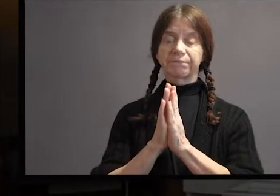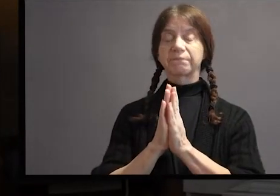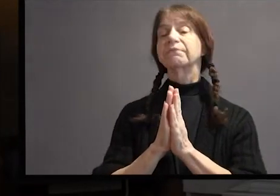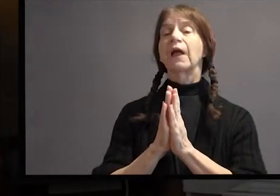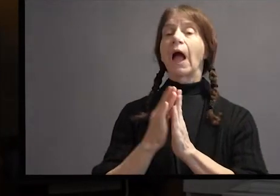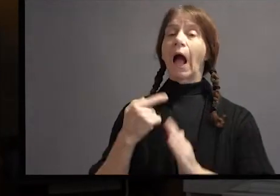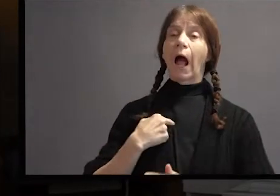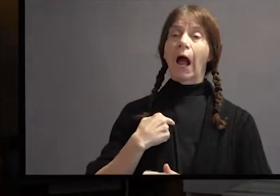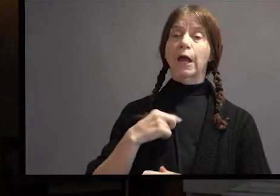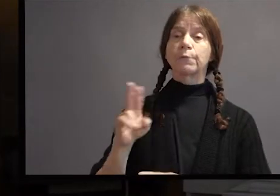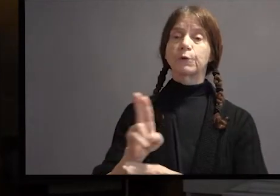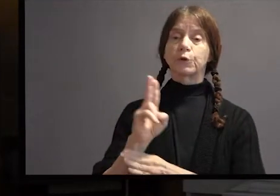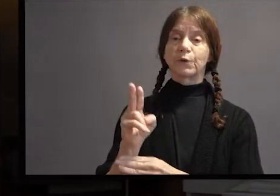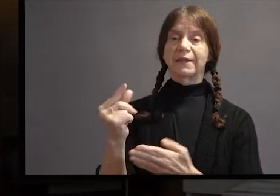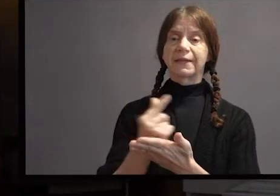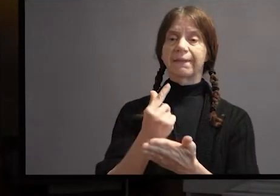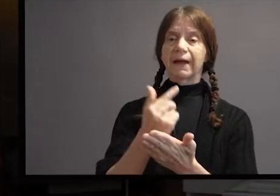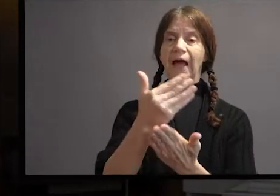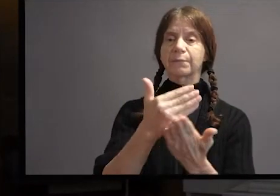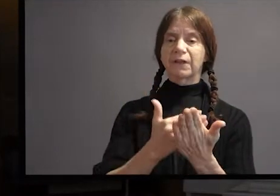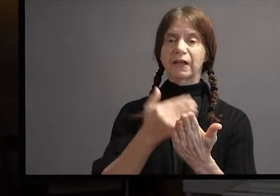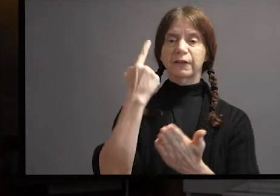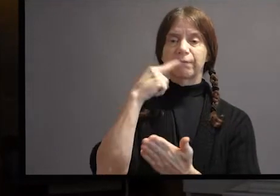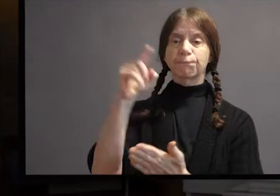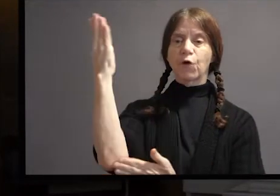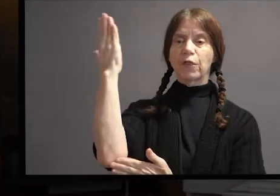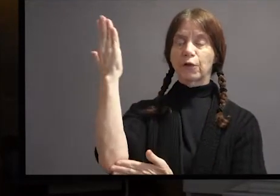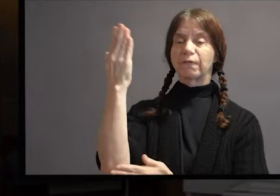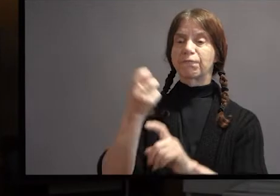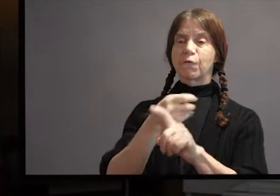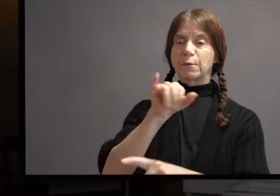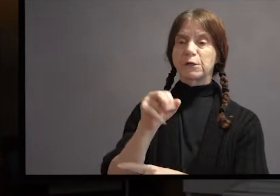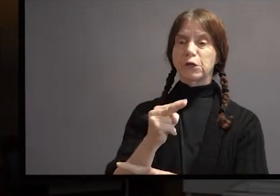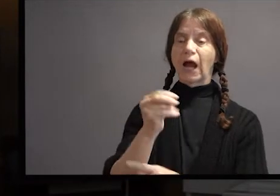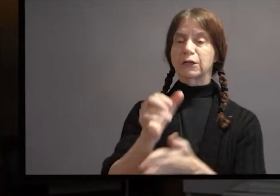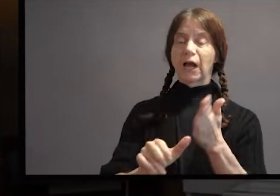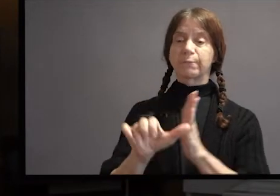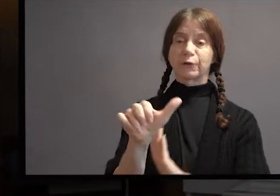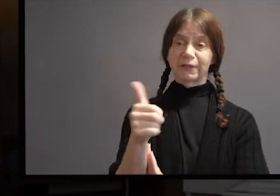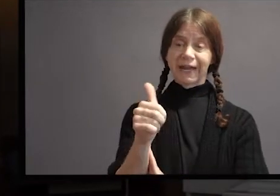text today is from our gospel lesson from St. John, the 10th chapter.